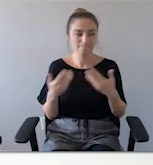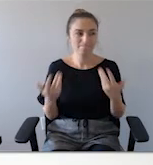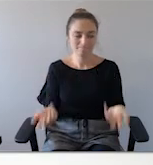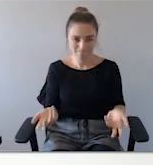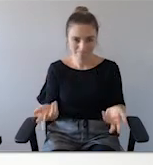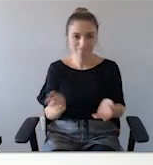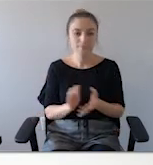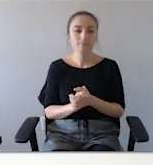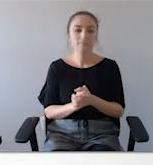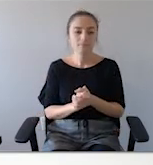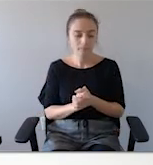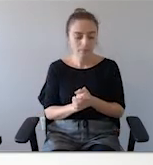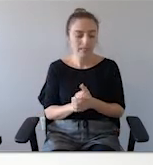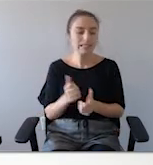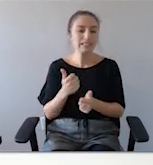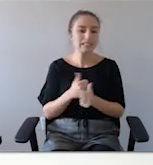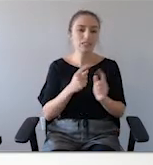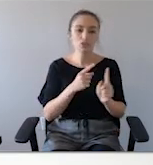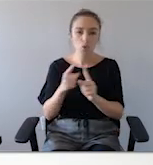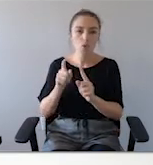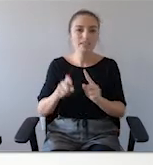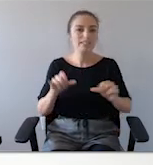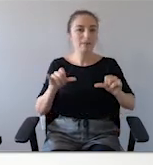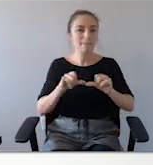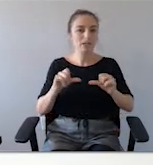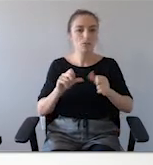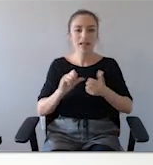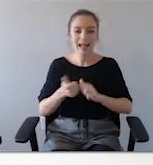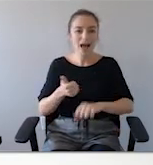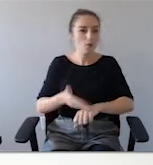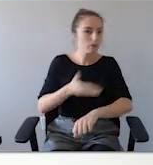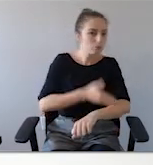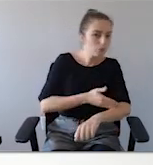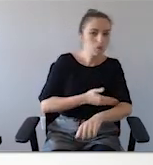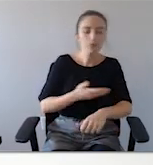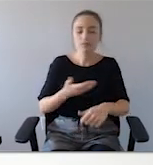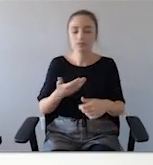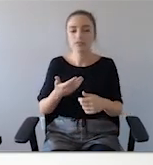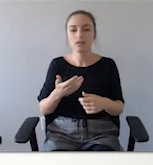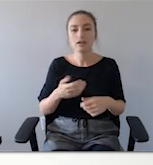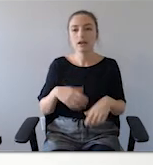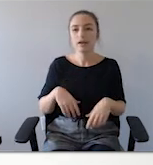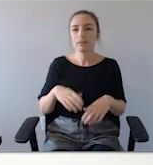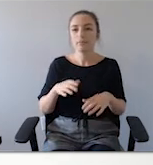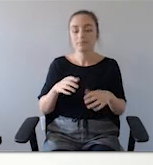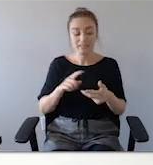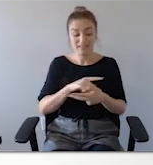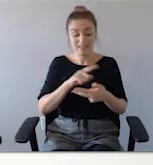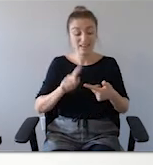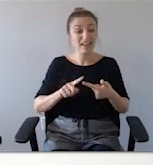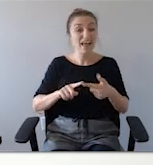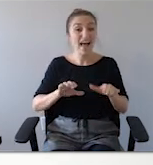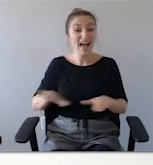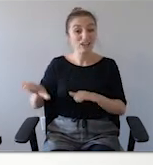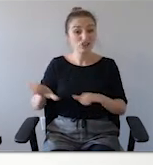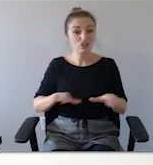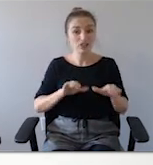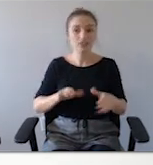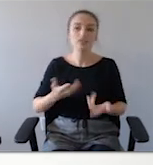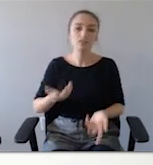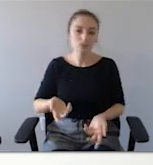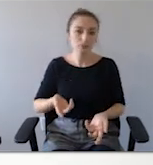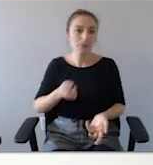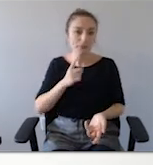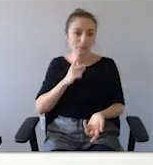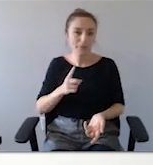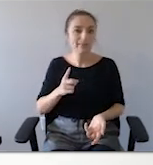Measurable, gotta be measurable. Action-oriented, what are we going to do? What is this, what do I have to see? Realistically